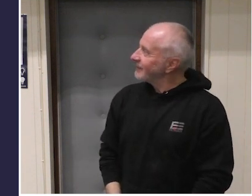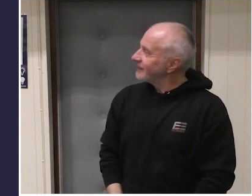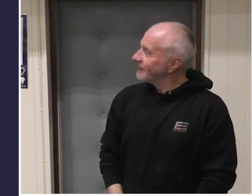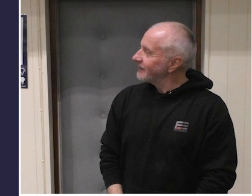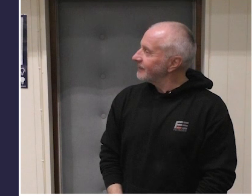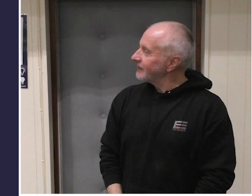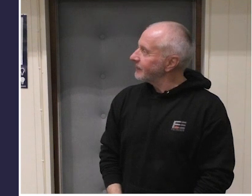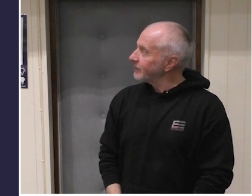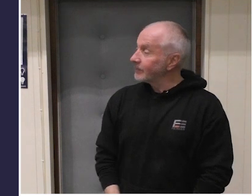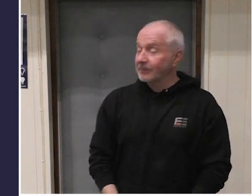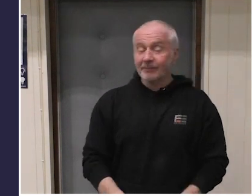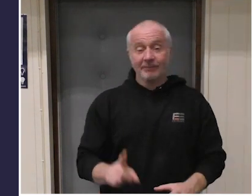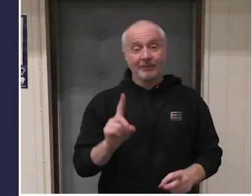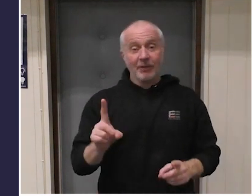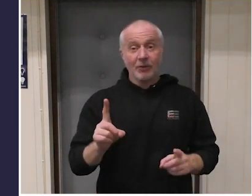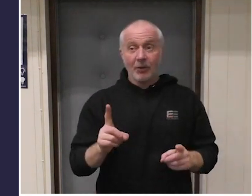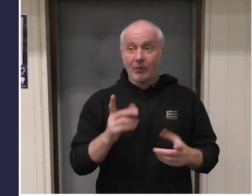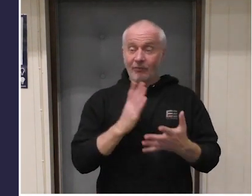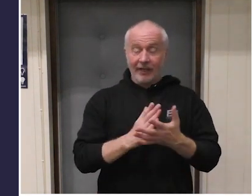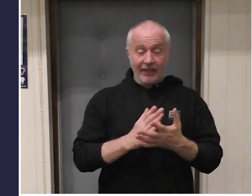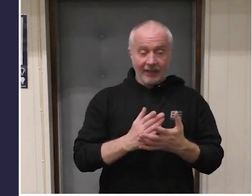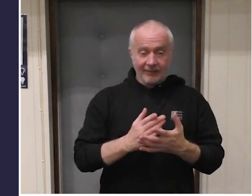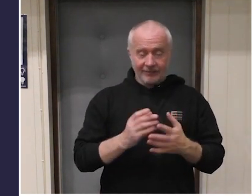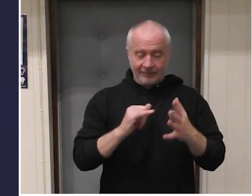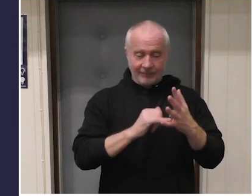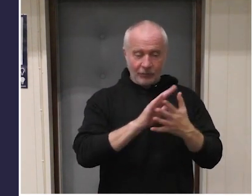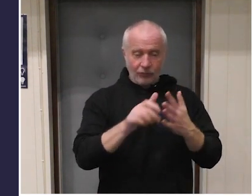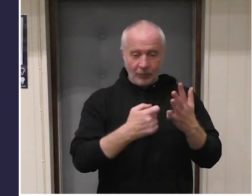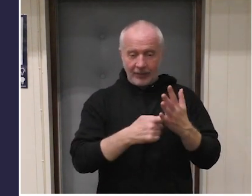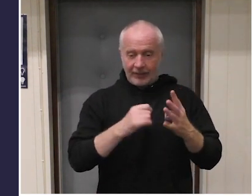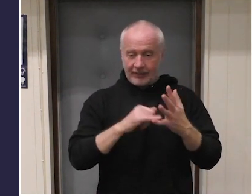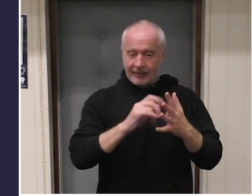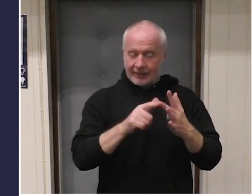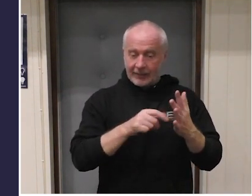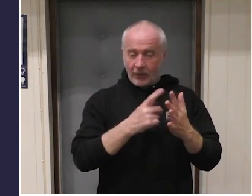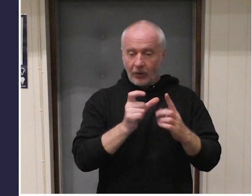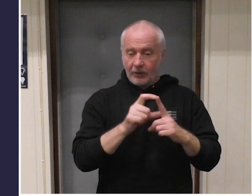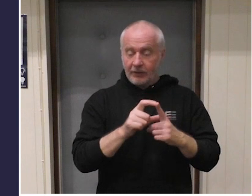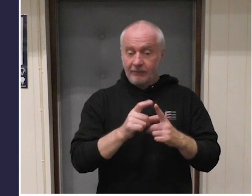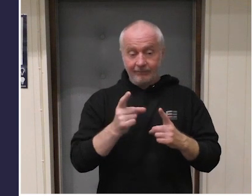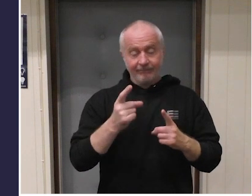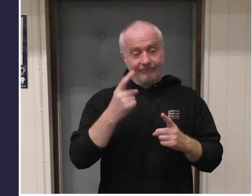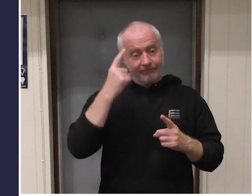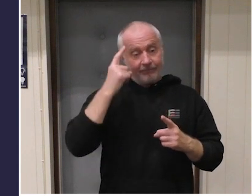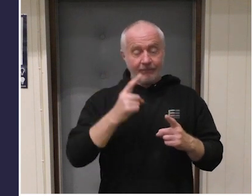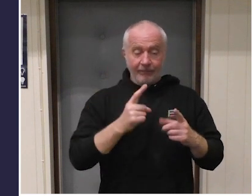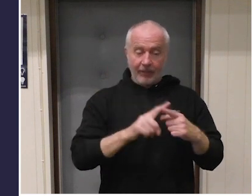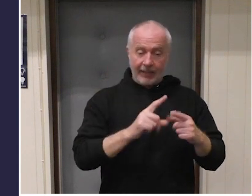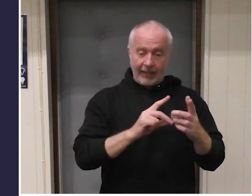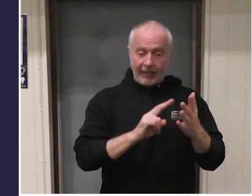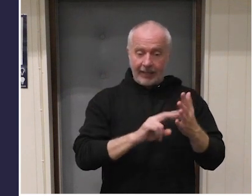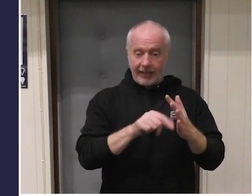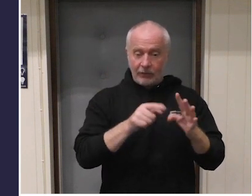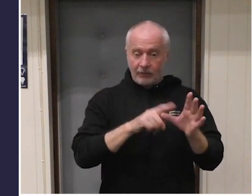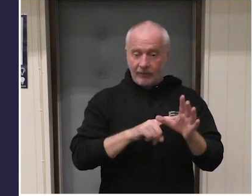And so the idea, this is the argument that Schrödinger and Szilard gave, is that as long as the entropy of some